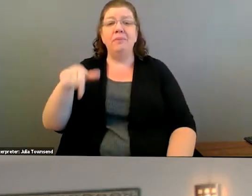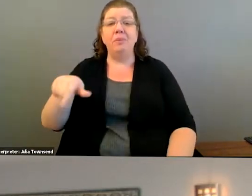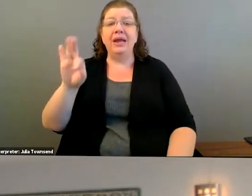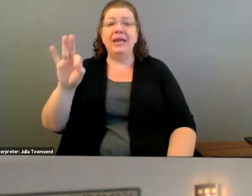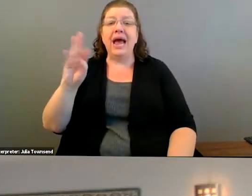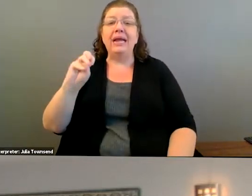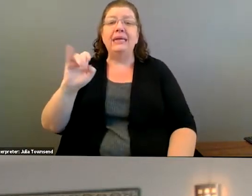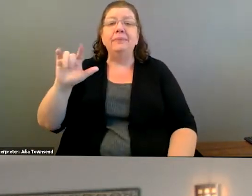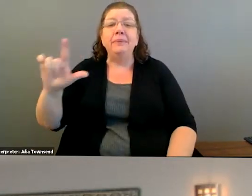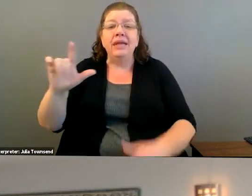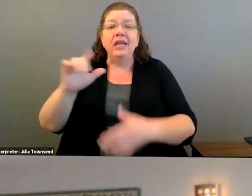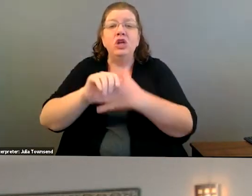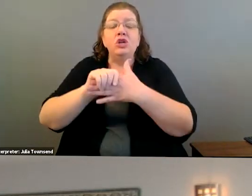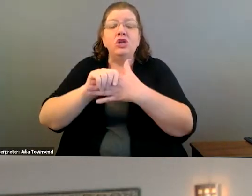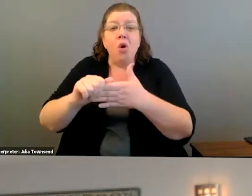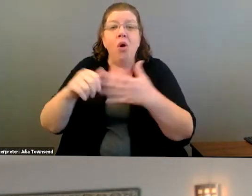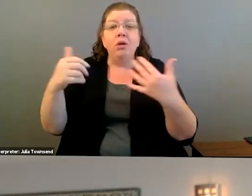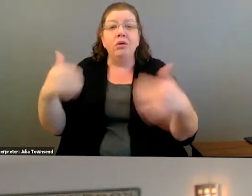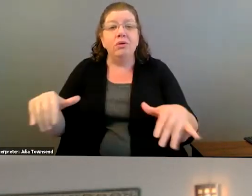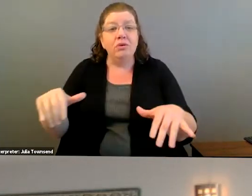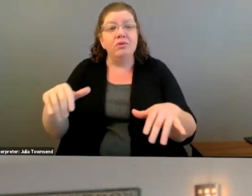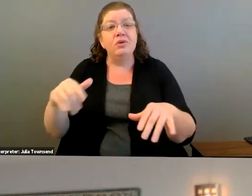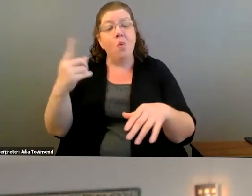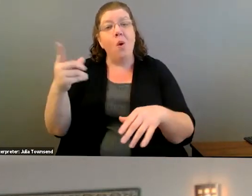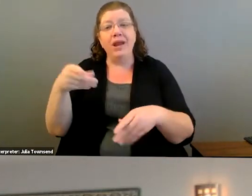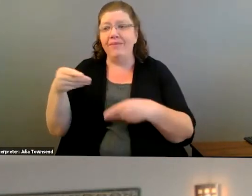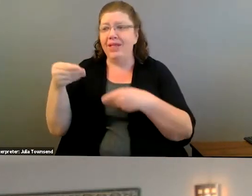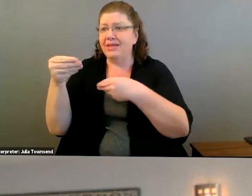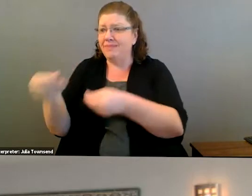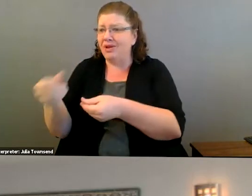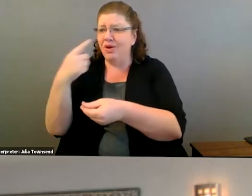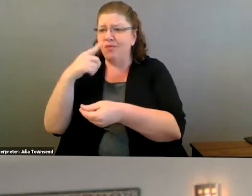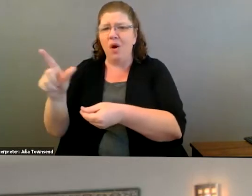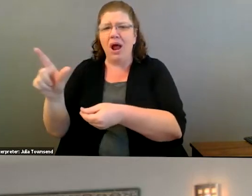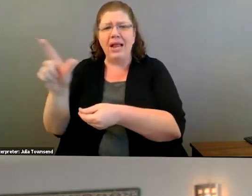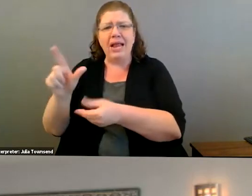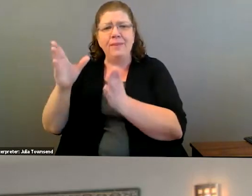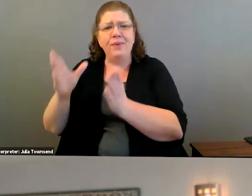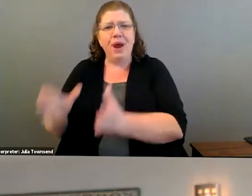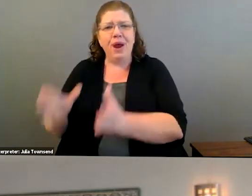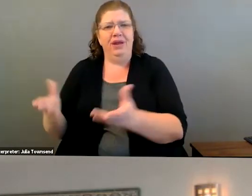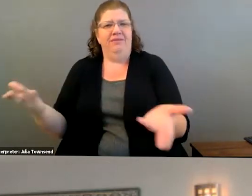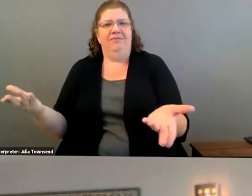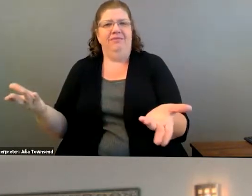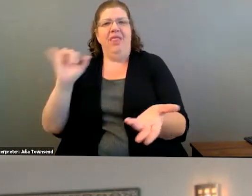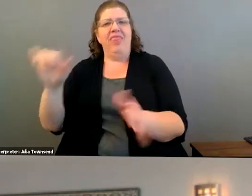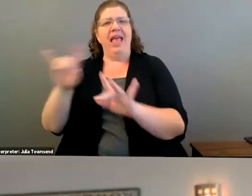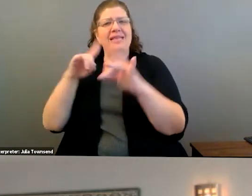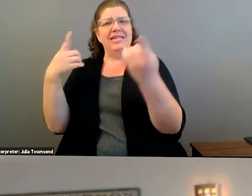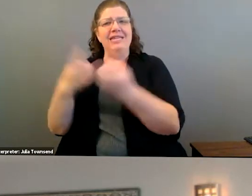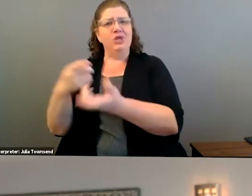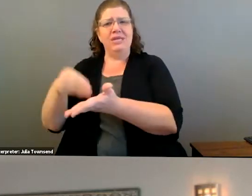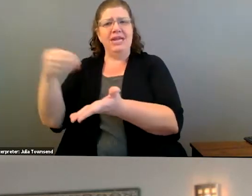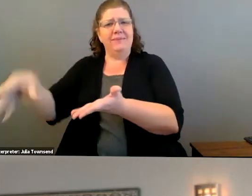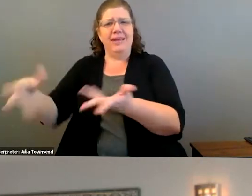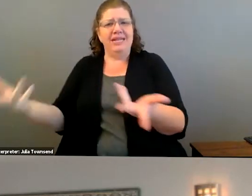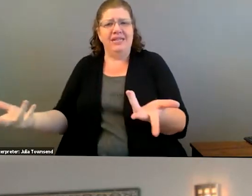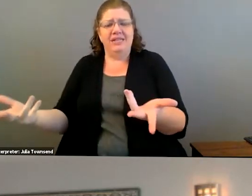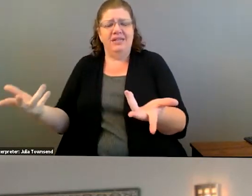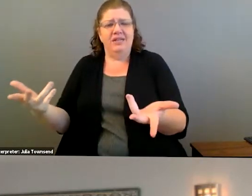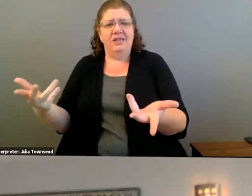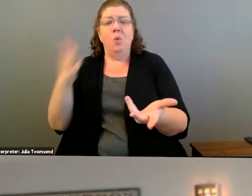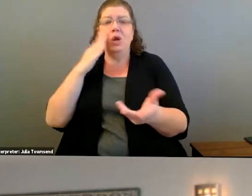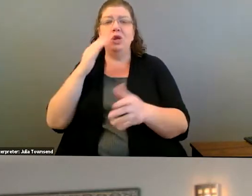million. And like one of the expenditures is for a librarian, and that's district-wide. And we know,